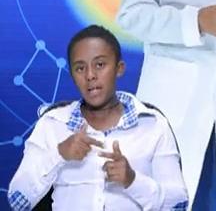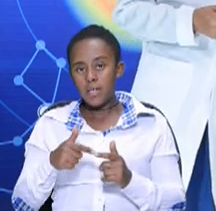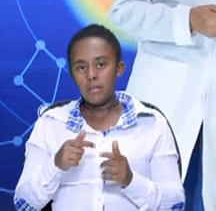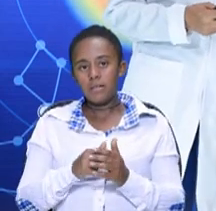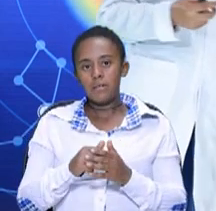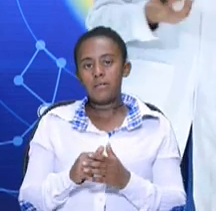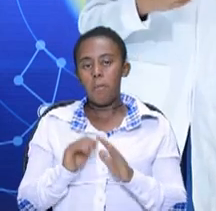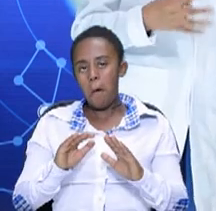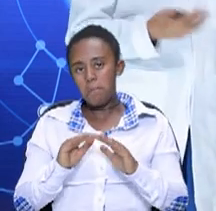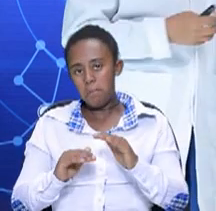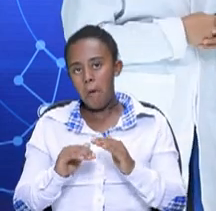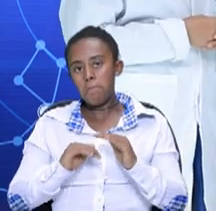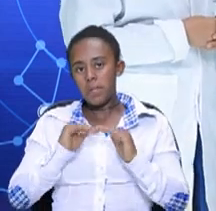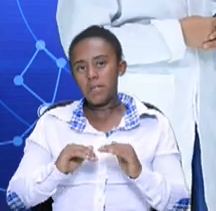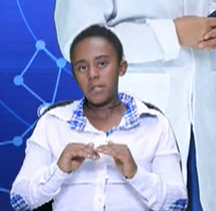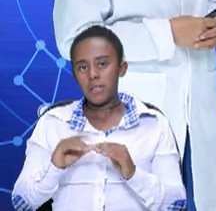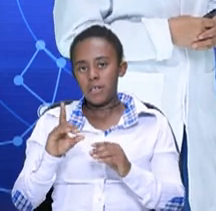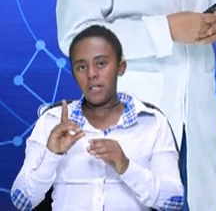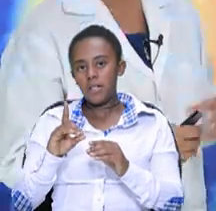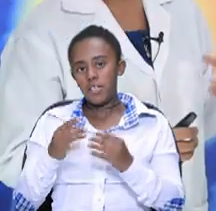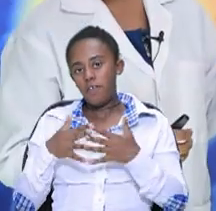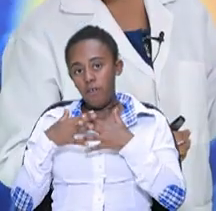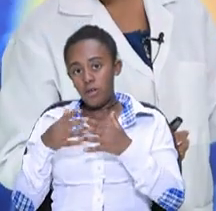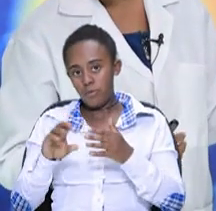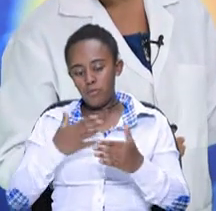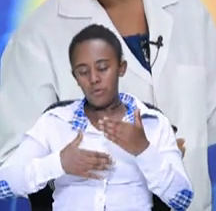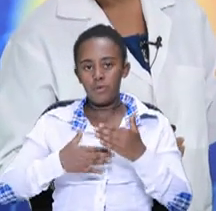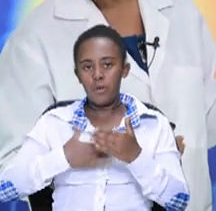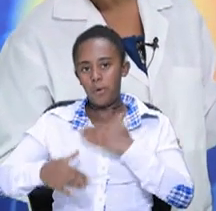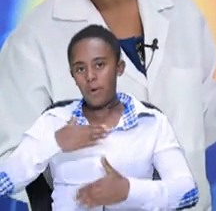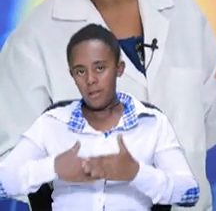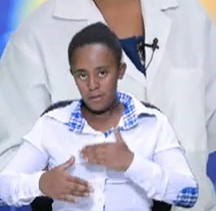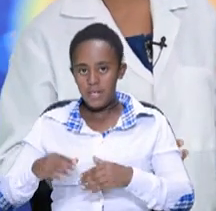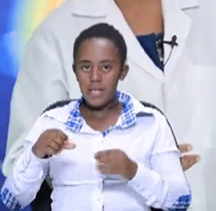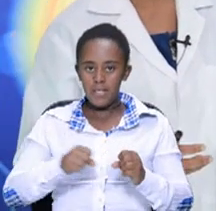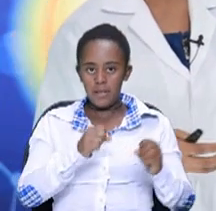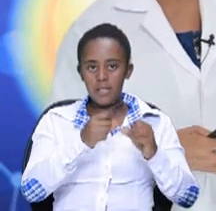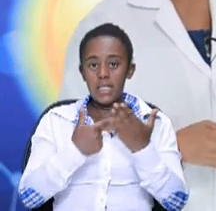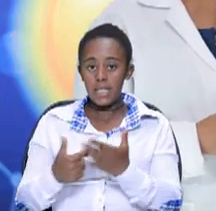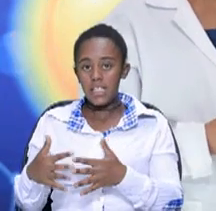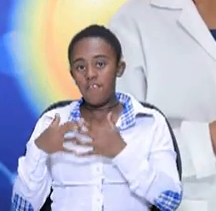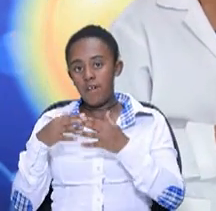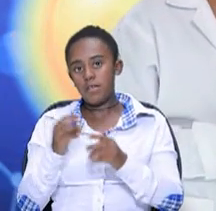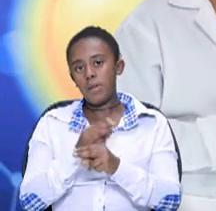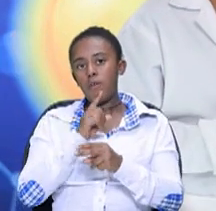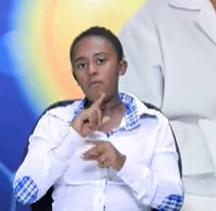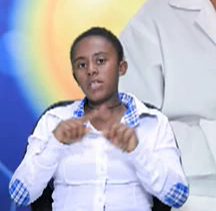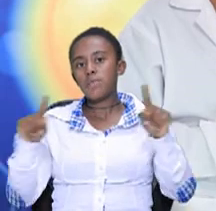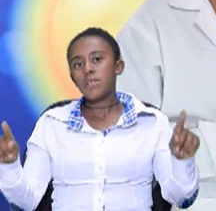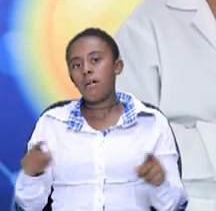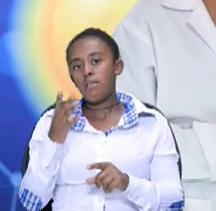the pumping device of our circulatory system. And this device is made up of a